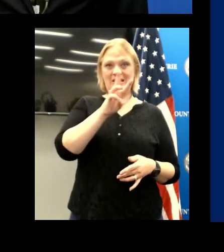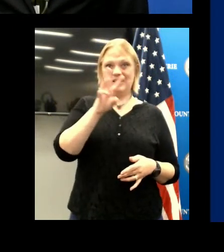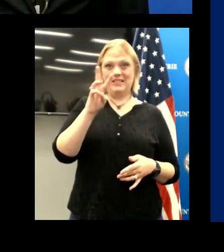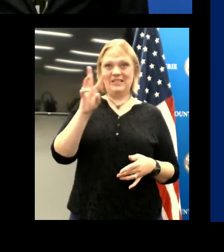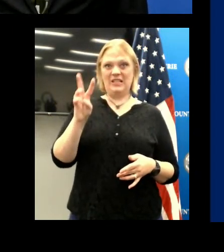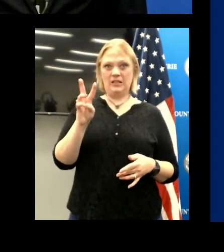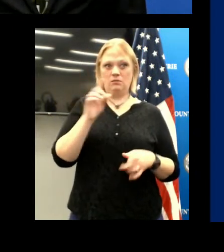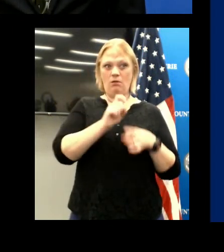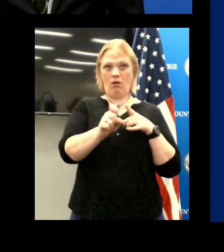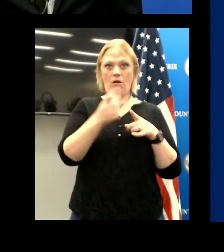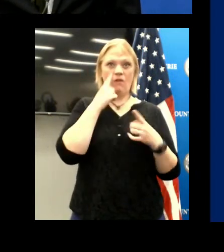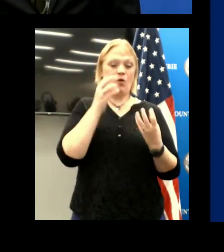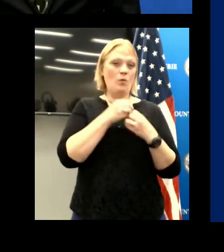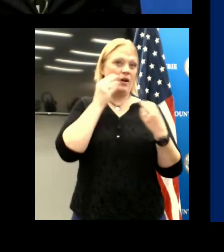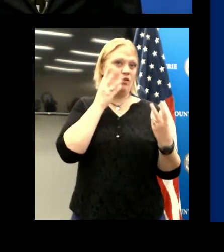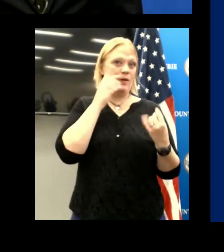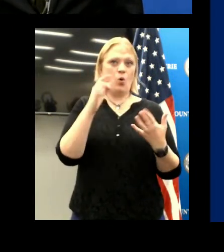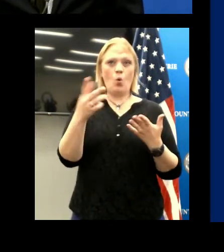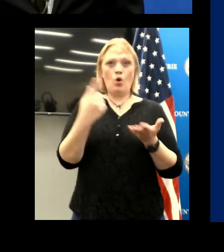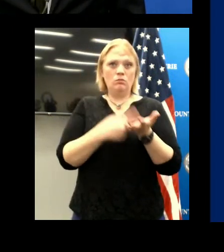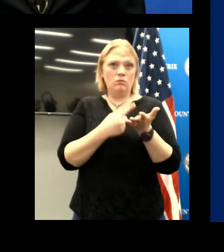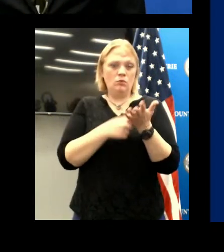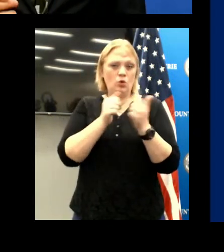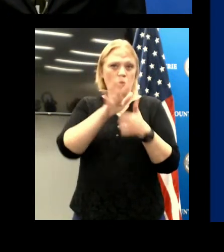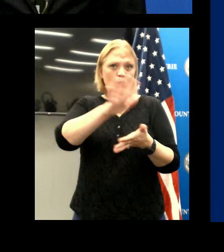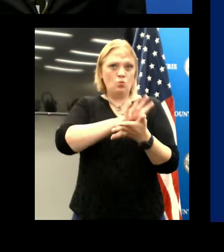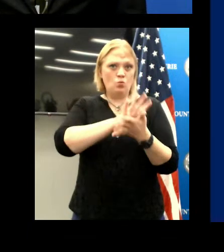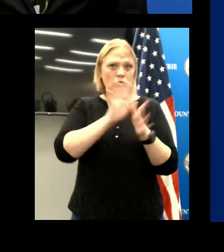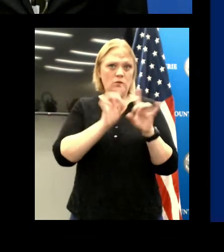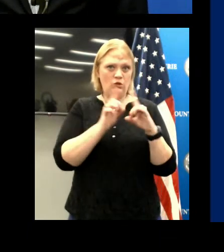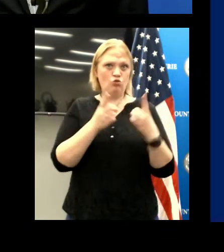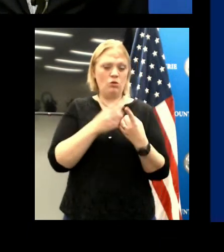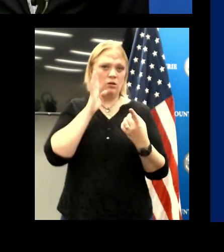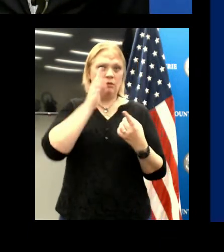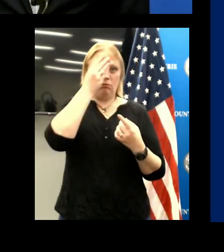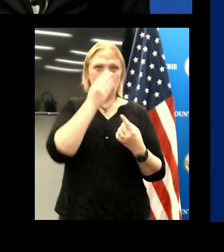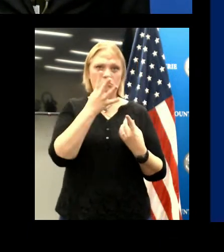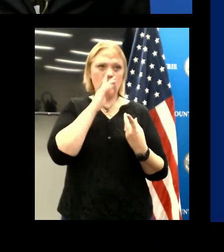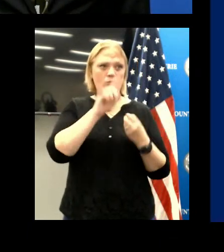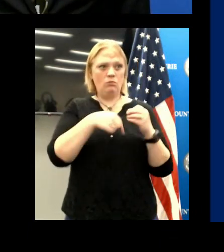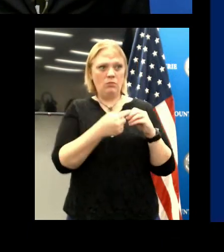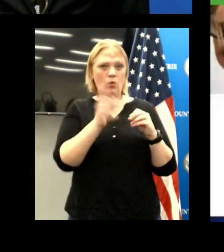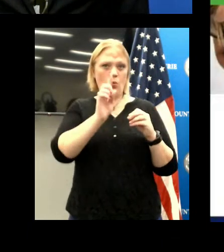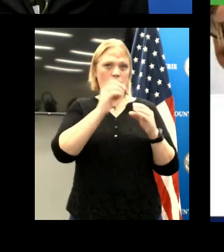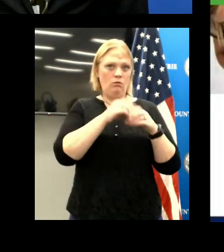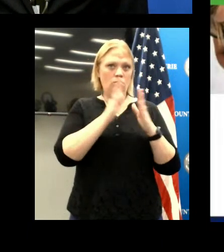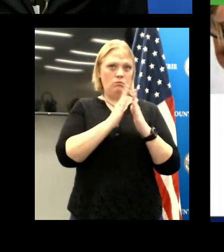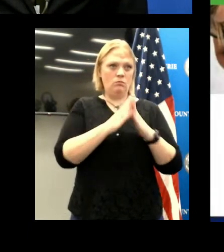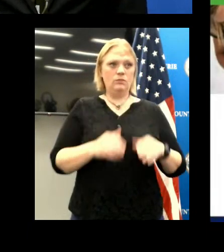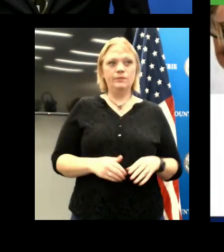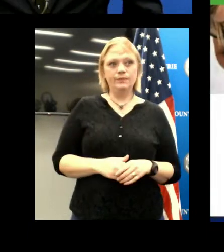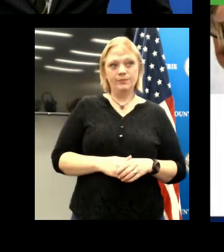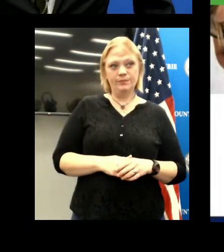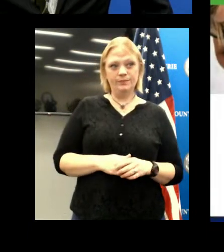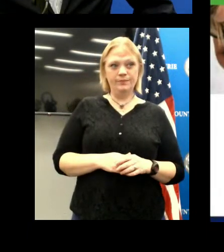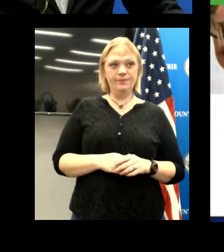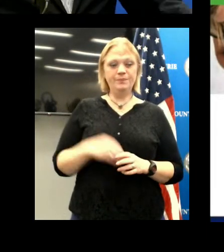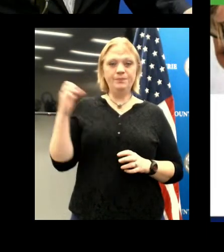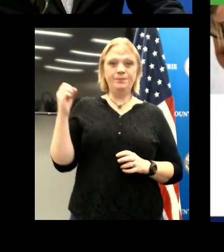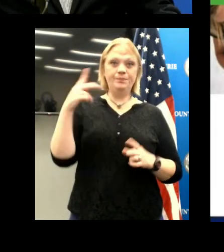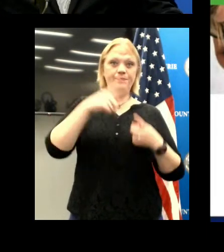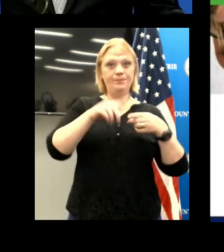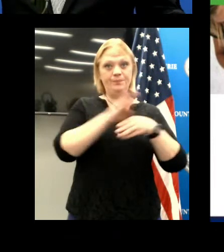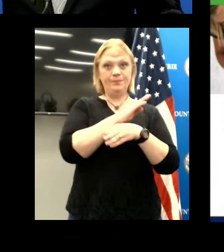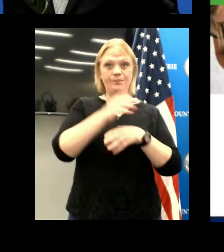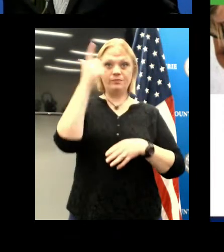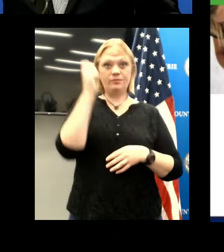877-6666 for more information, or talk to your school district and they'll let you know about the virtual learning center in their community. The Back to Business grant